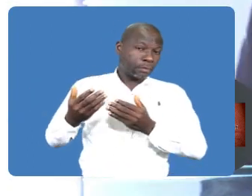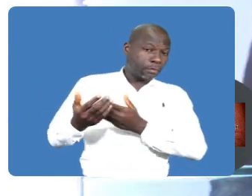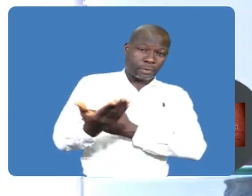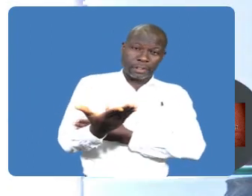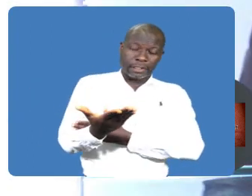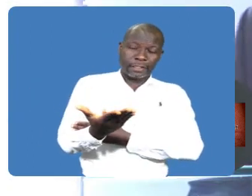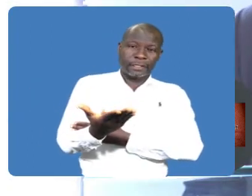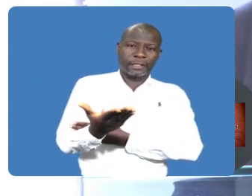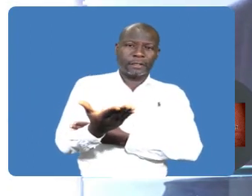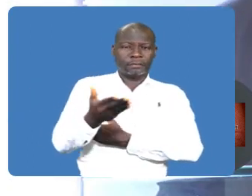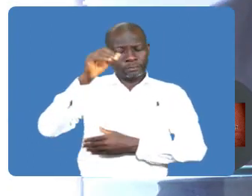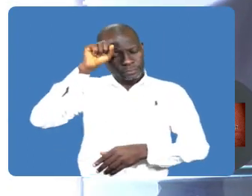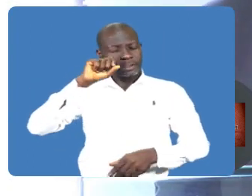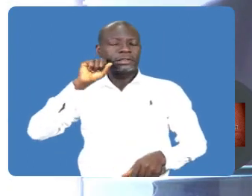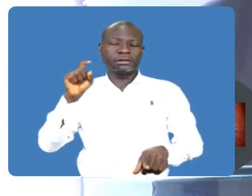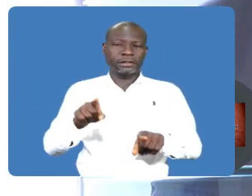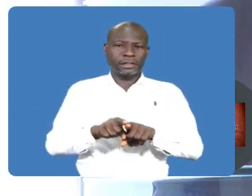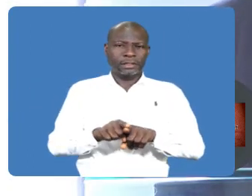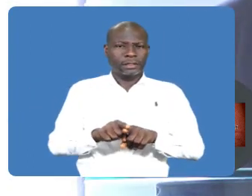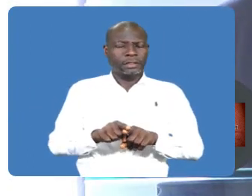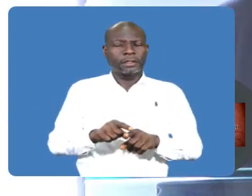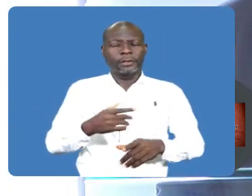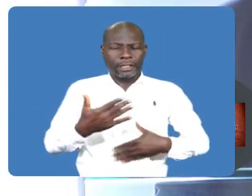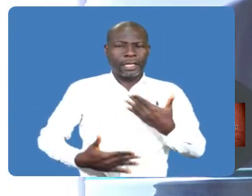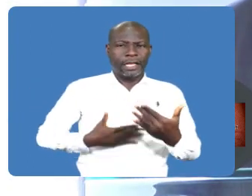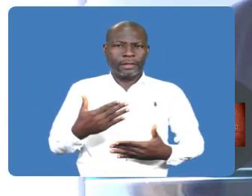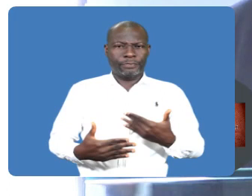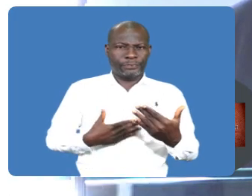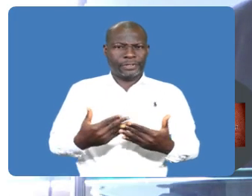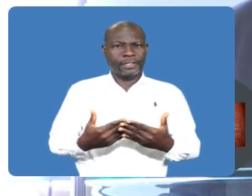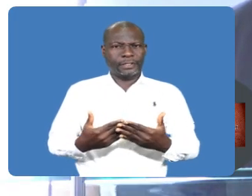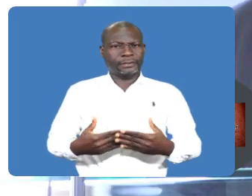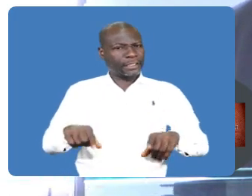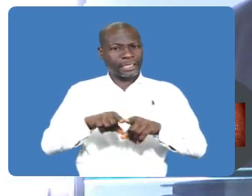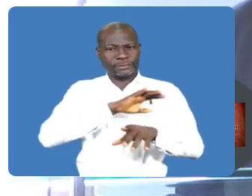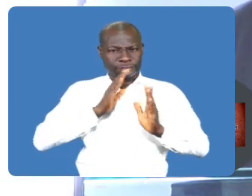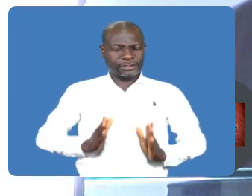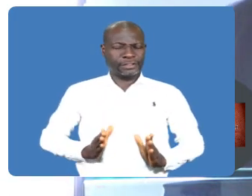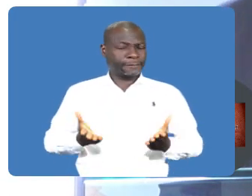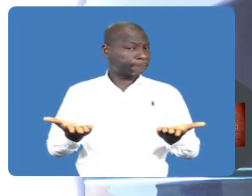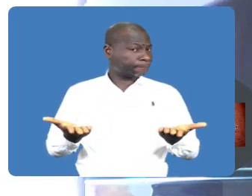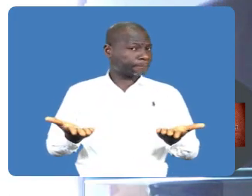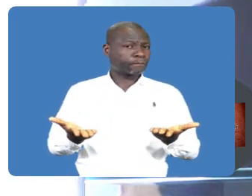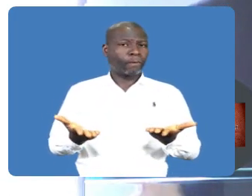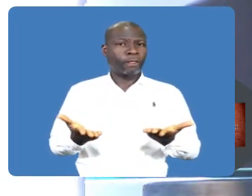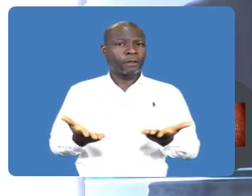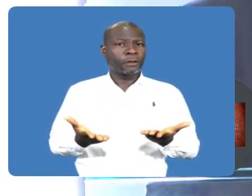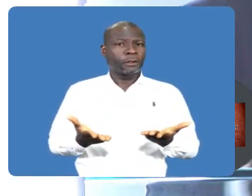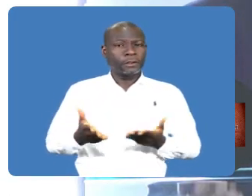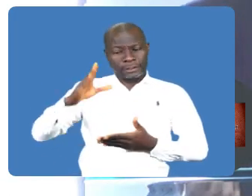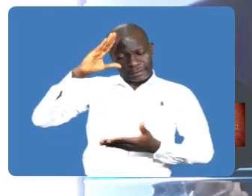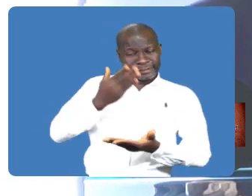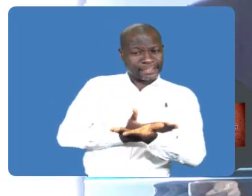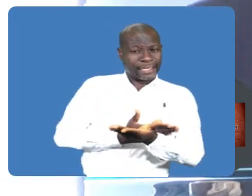Good morning, brothers and sisters. It's a great pleasure to come among Christian people, the sons